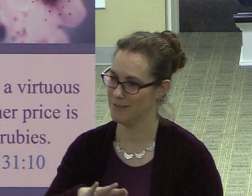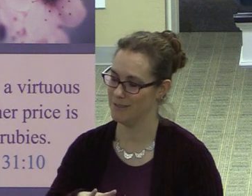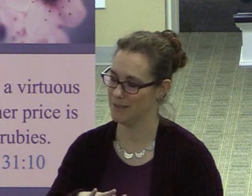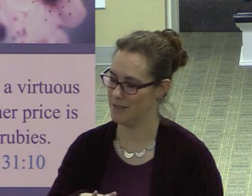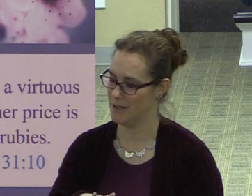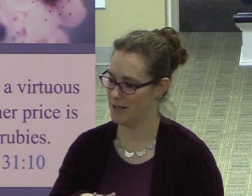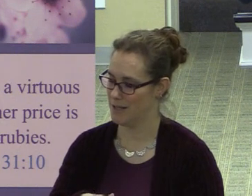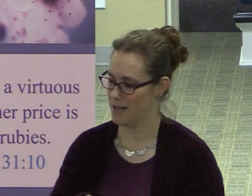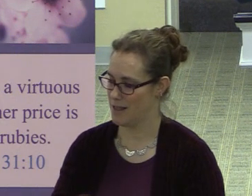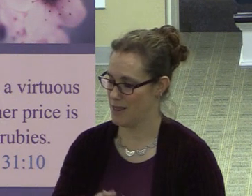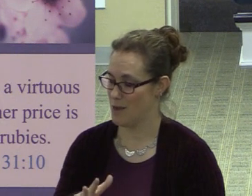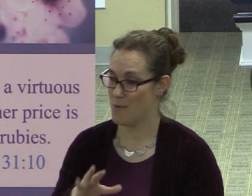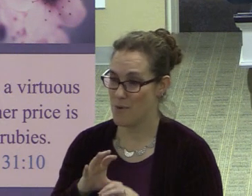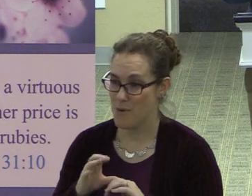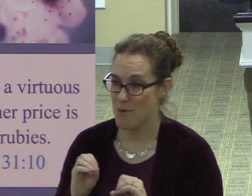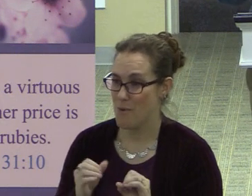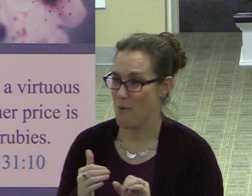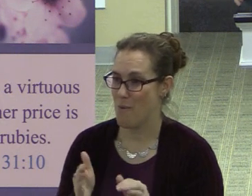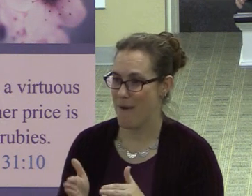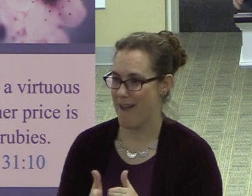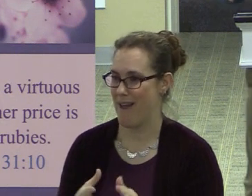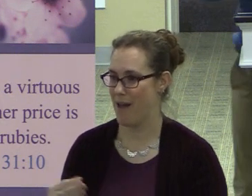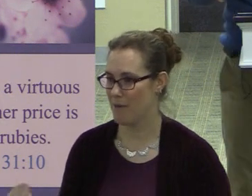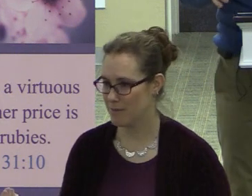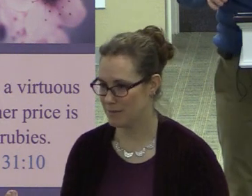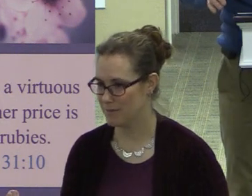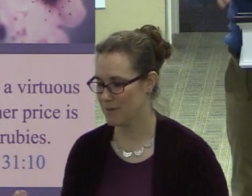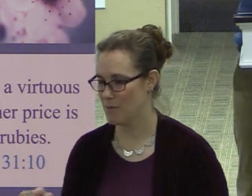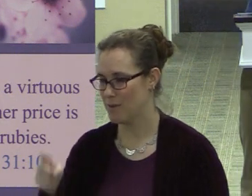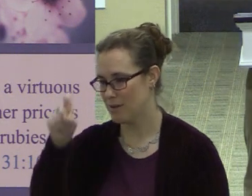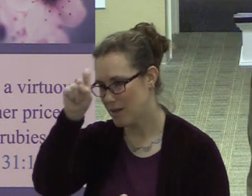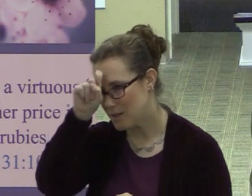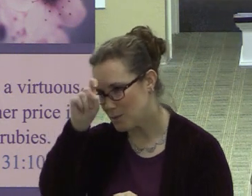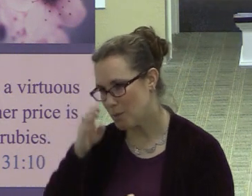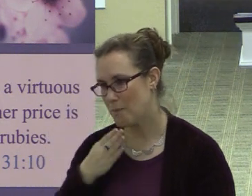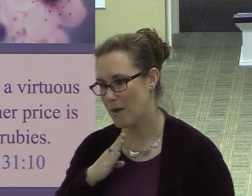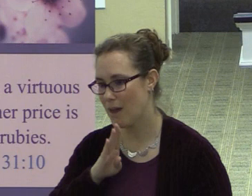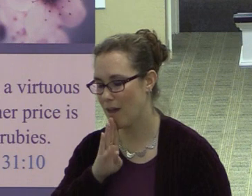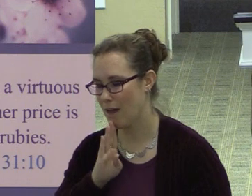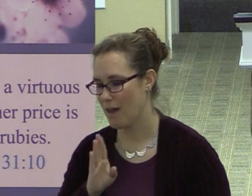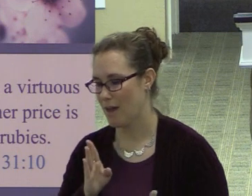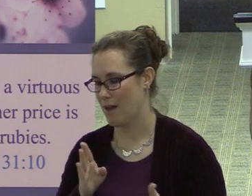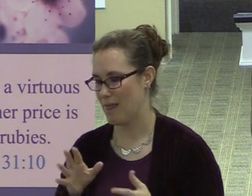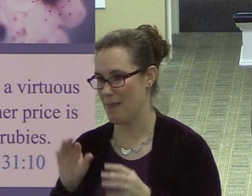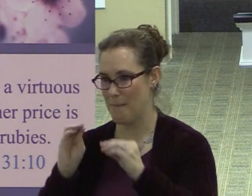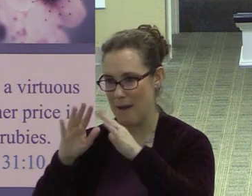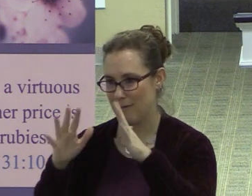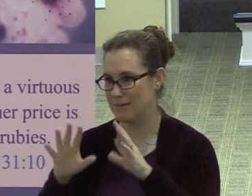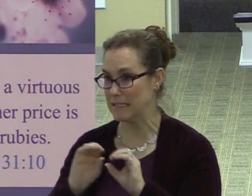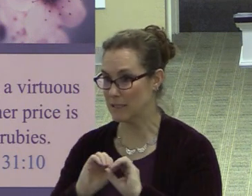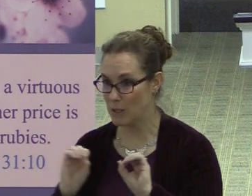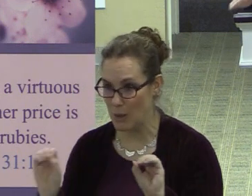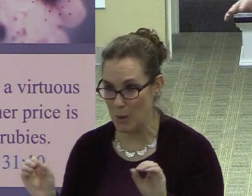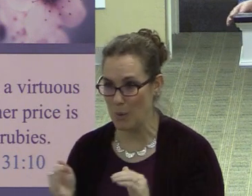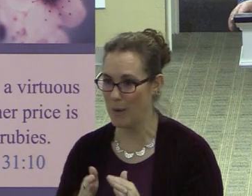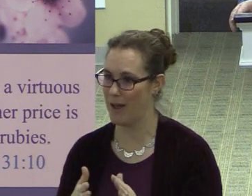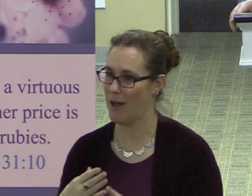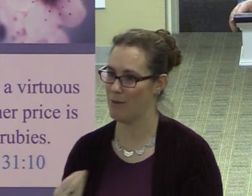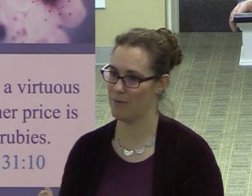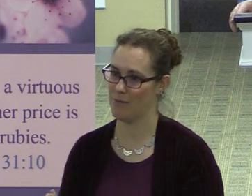Literally, there would be no way out from where the Egyptians are going to be, where some mountains were. There is no way out where they